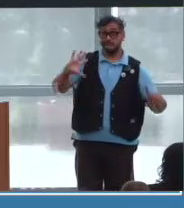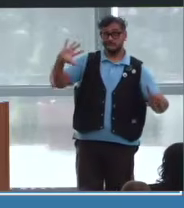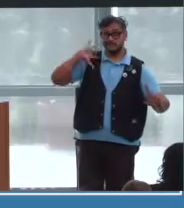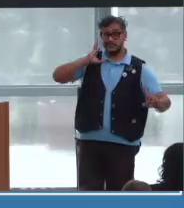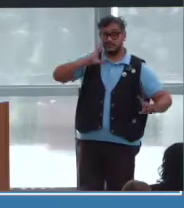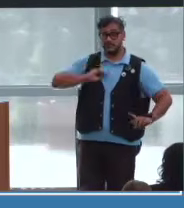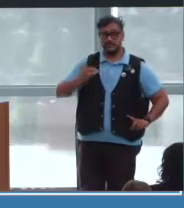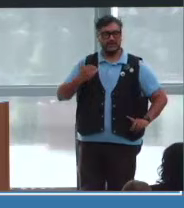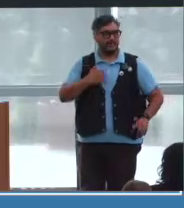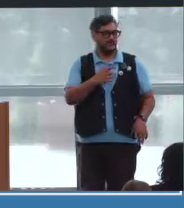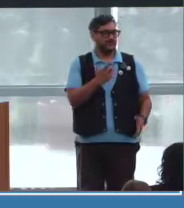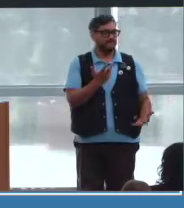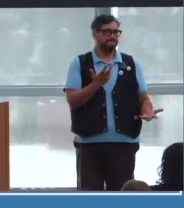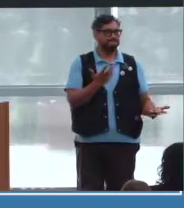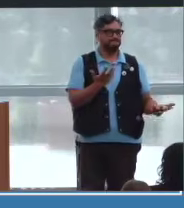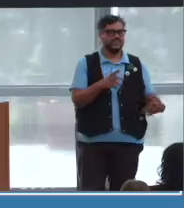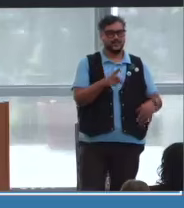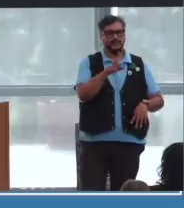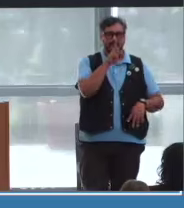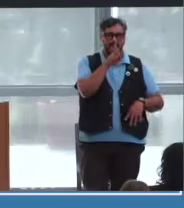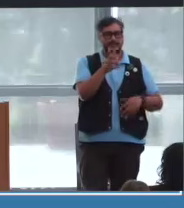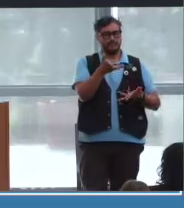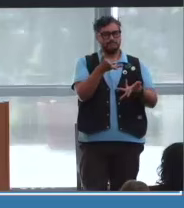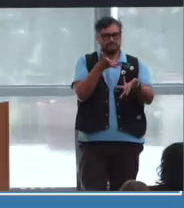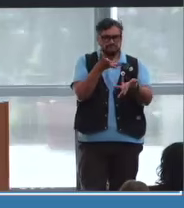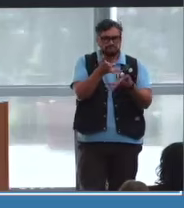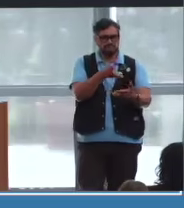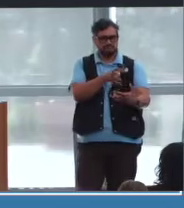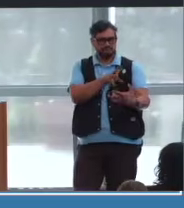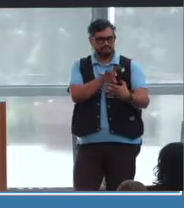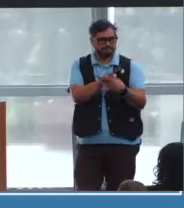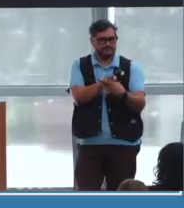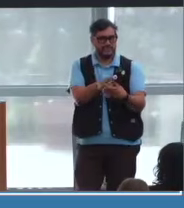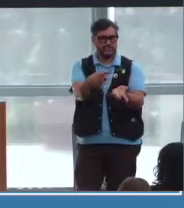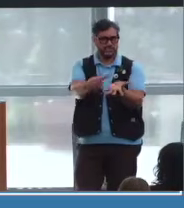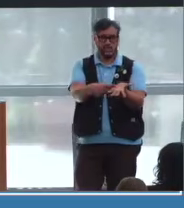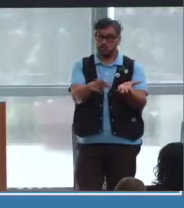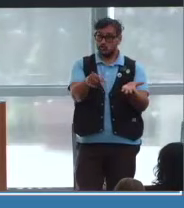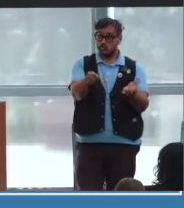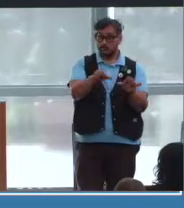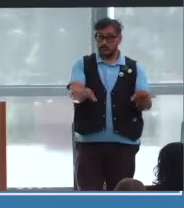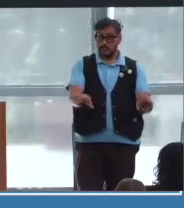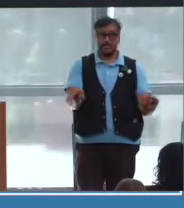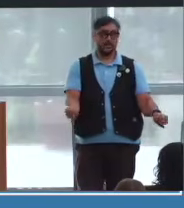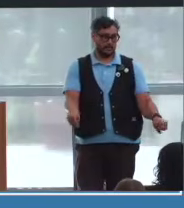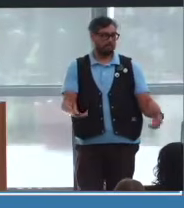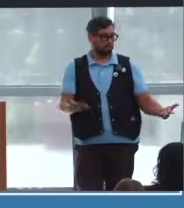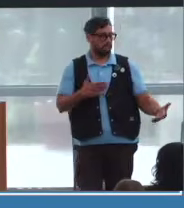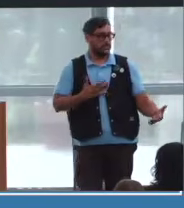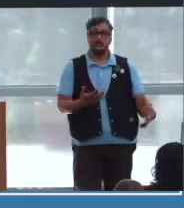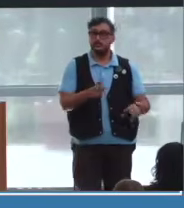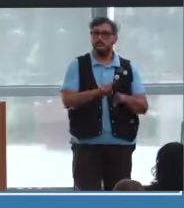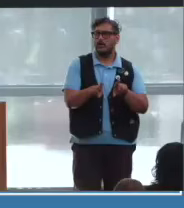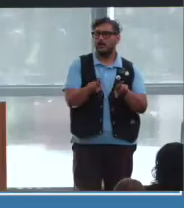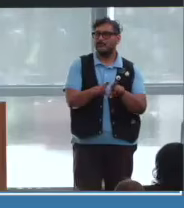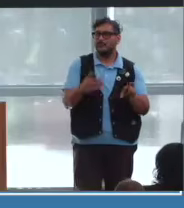some really intimate and touching discussions. And so if you're able to stay, that's one reason. Also, the incentive